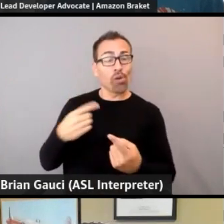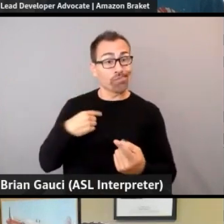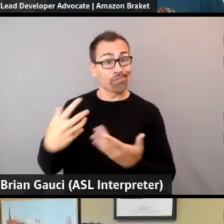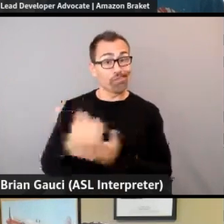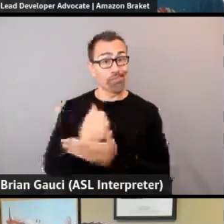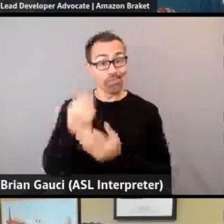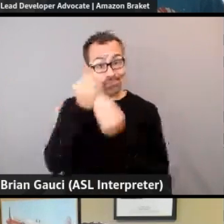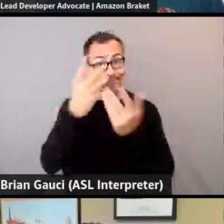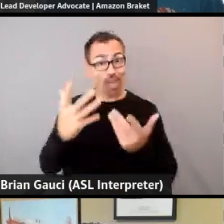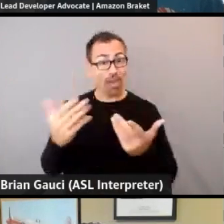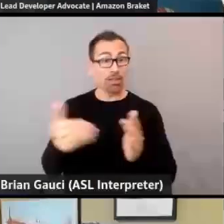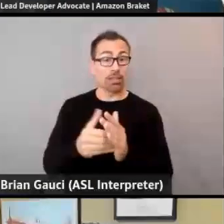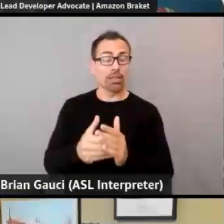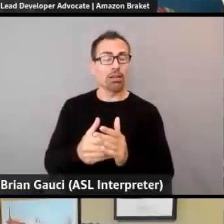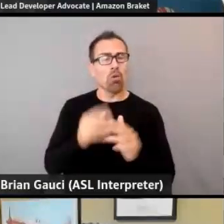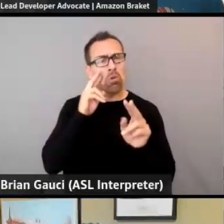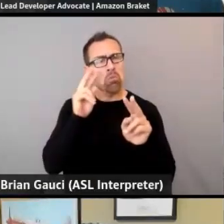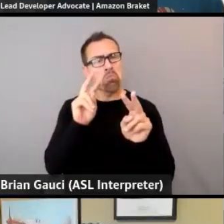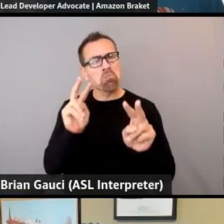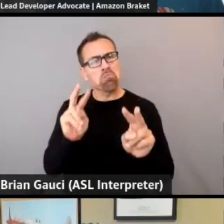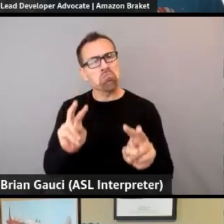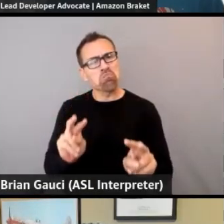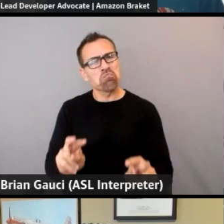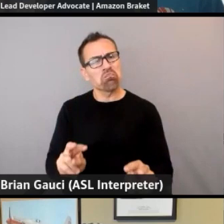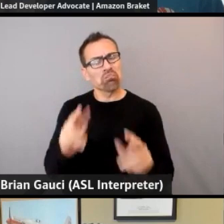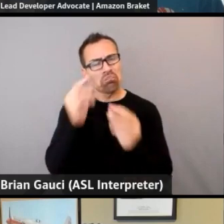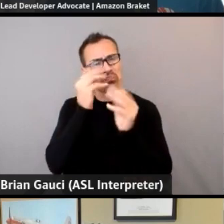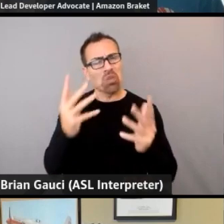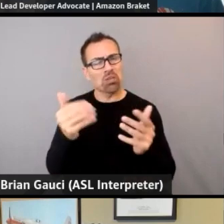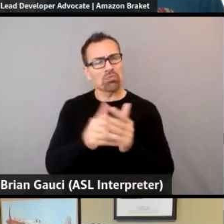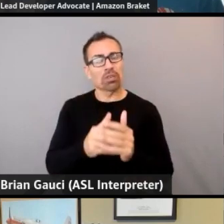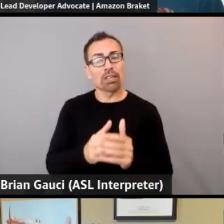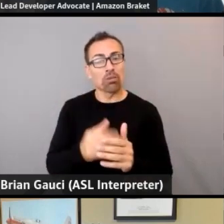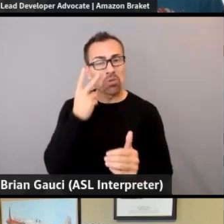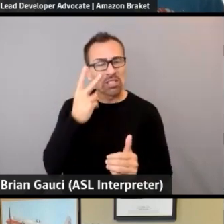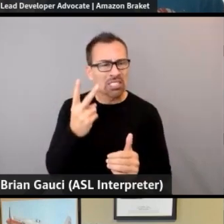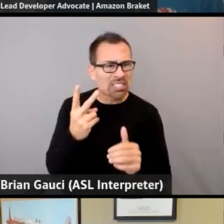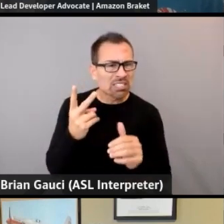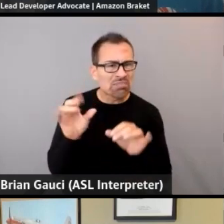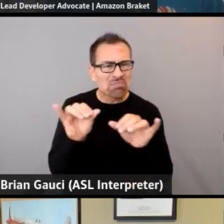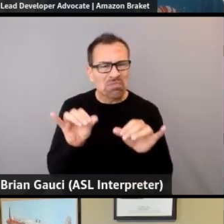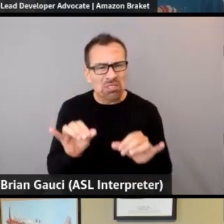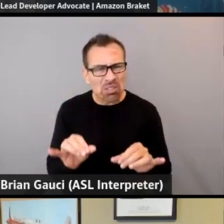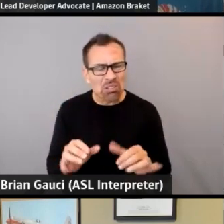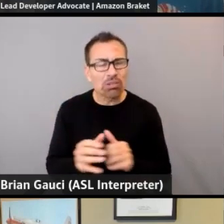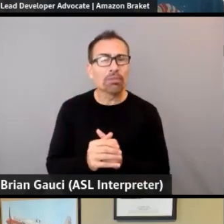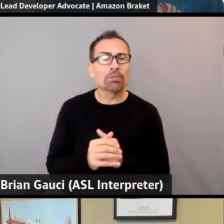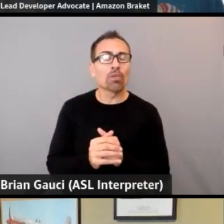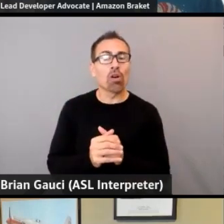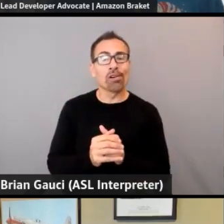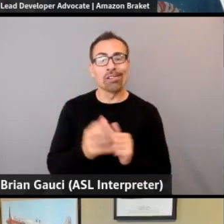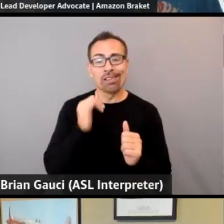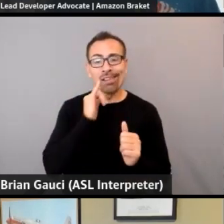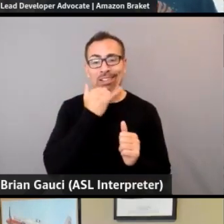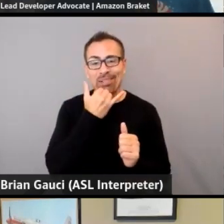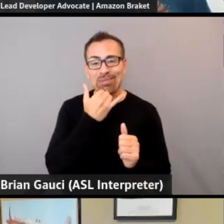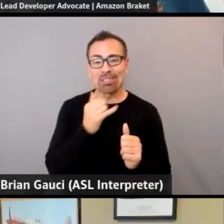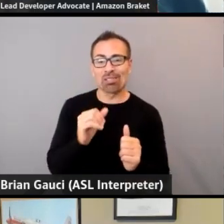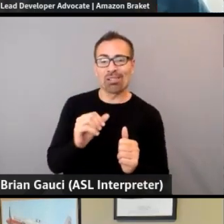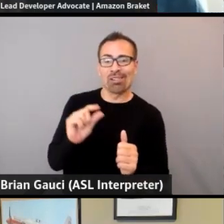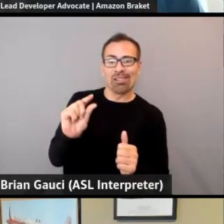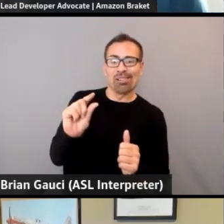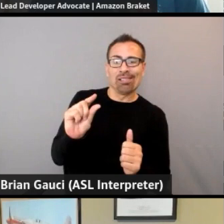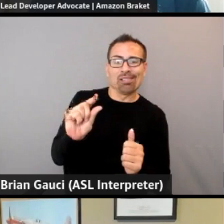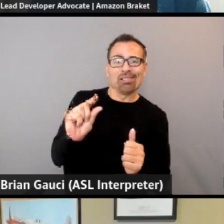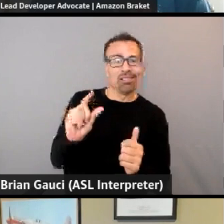look at it again, and we see that the data looks very similar. The discrepancies are a bit bigger because now we